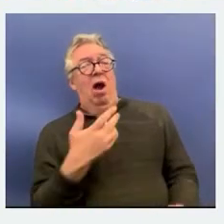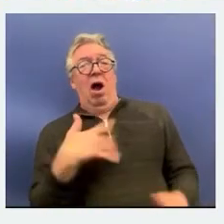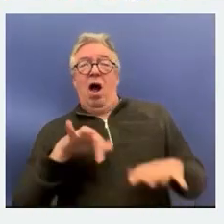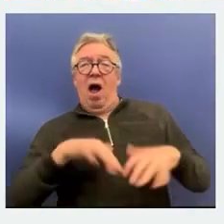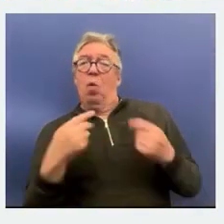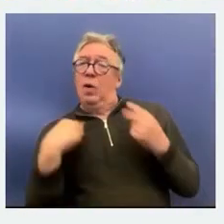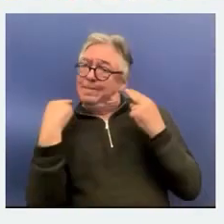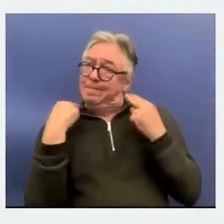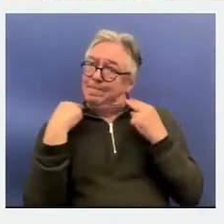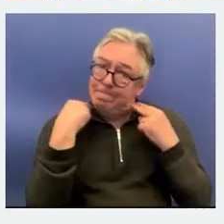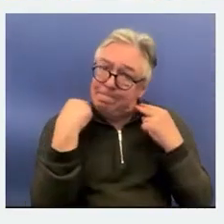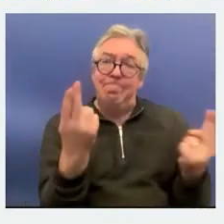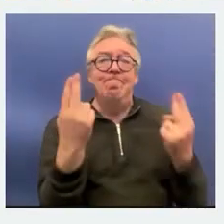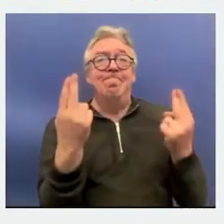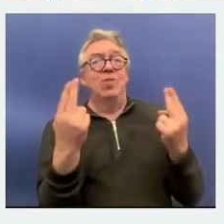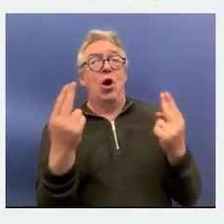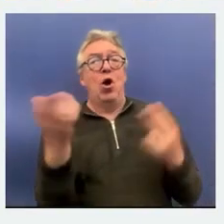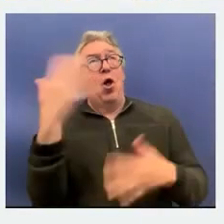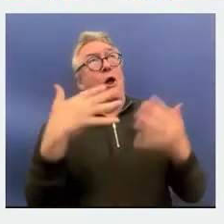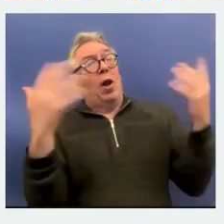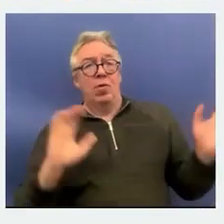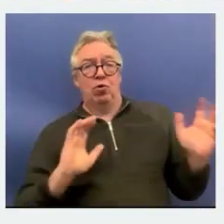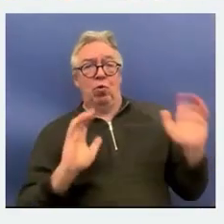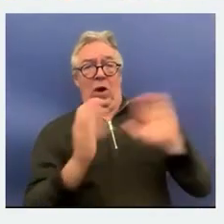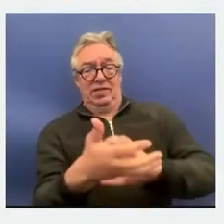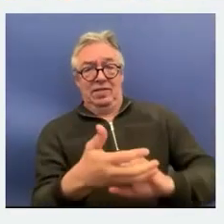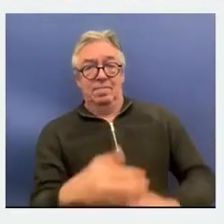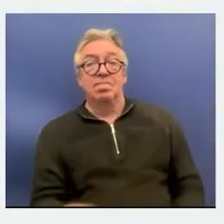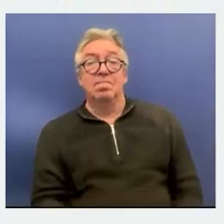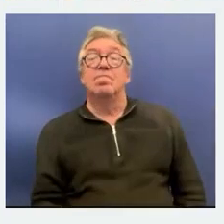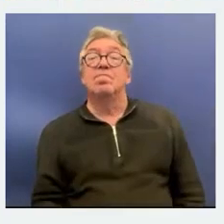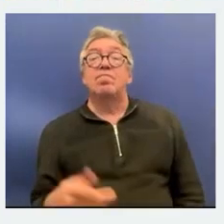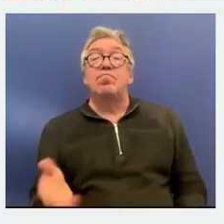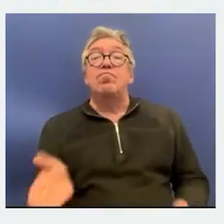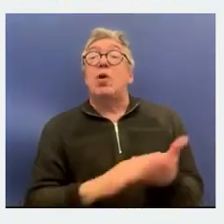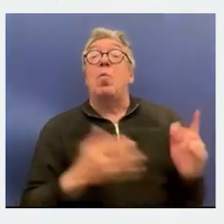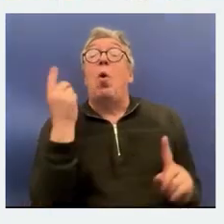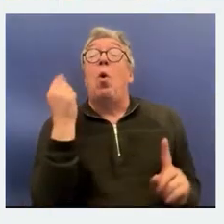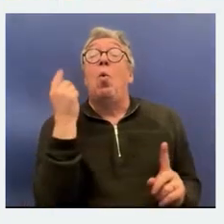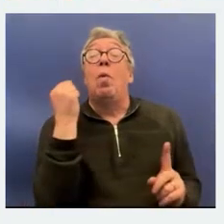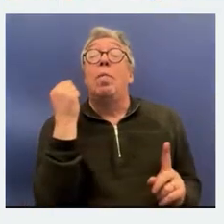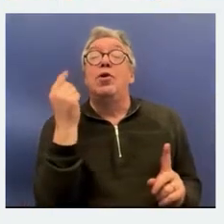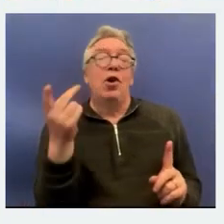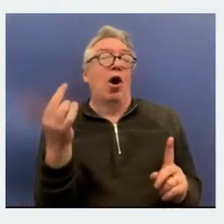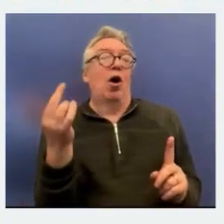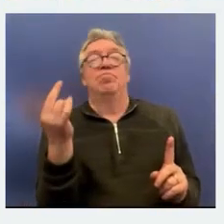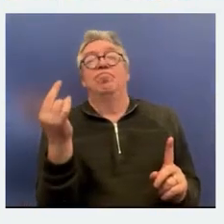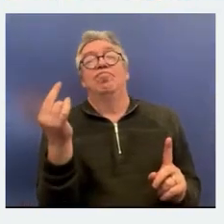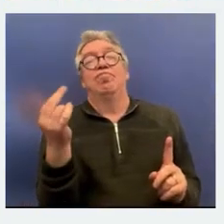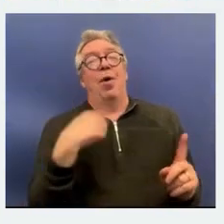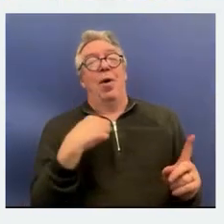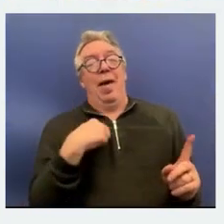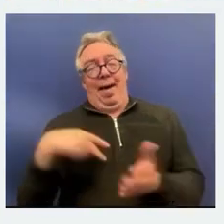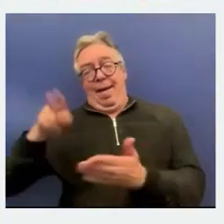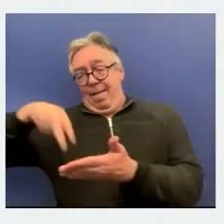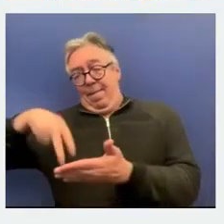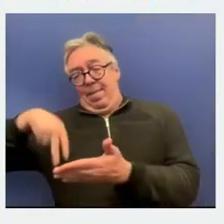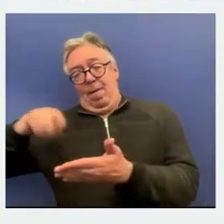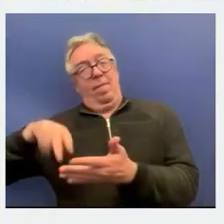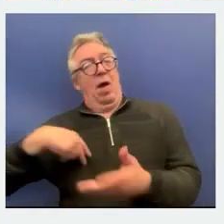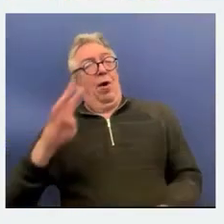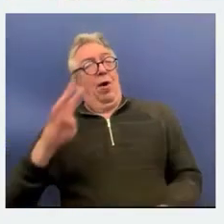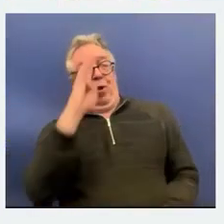women based on a lot of reading of women in those countries, what they face. But some of the women are